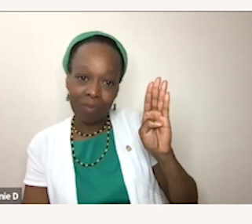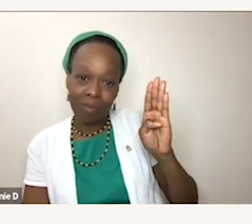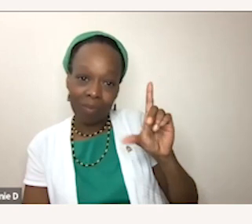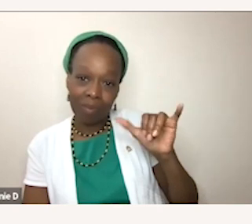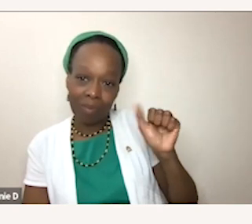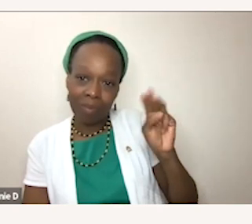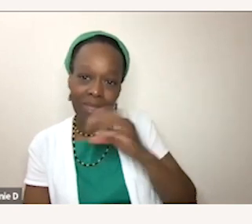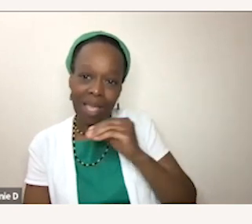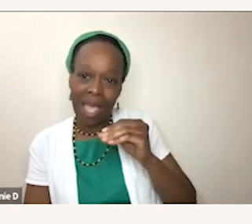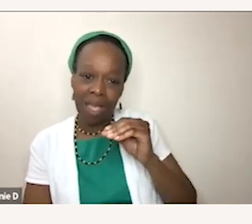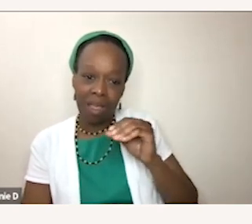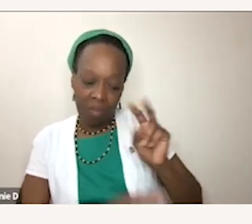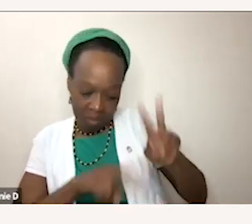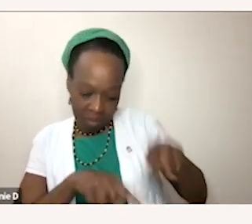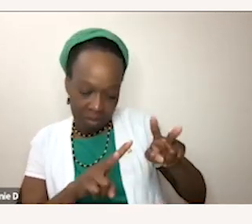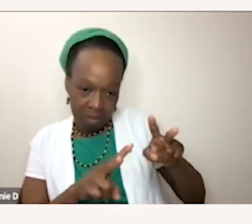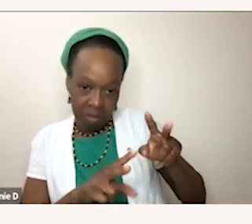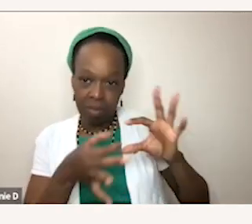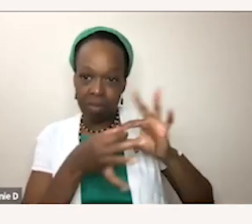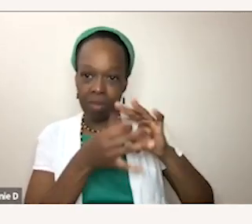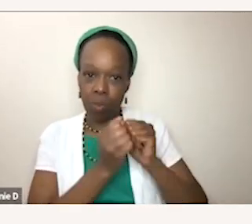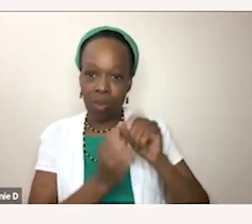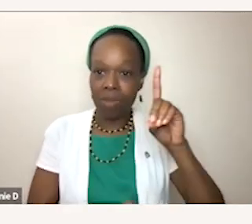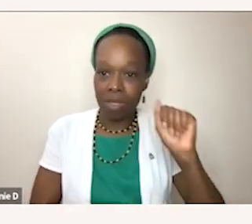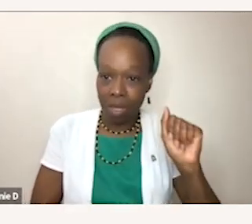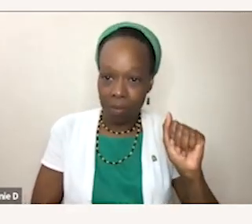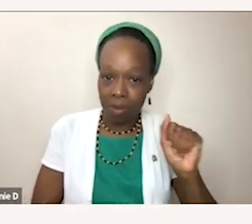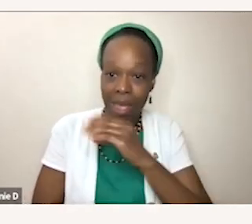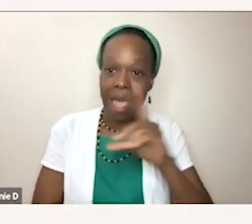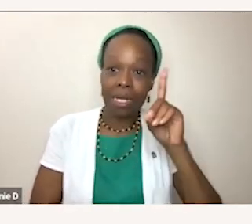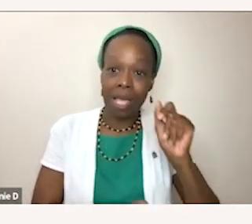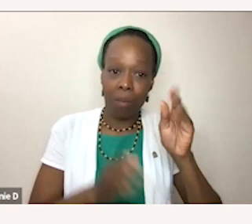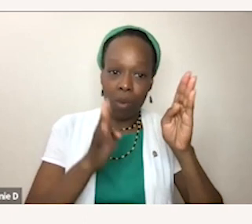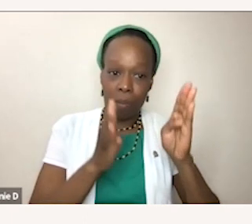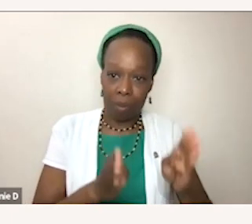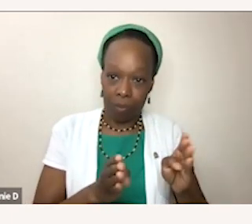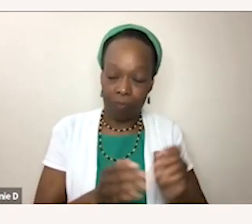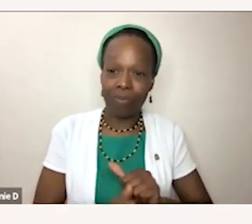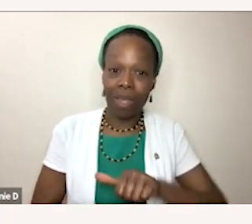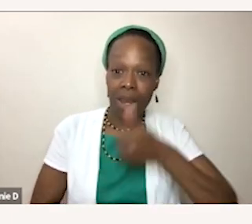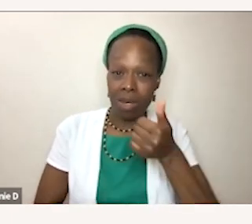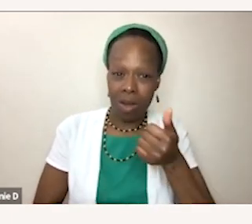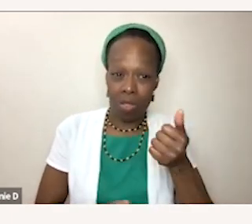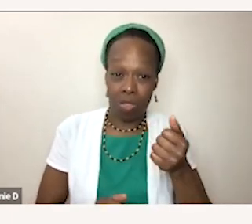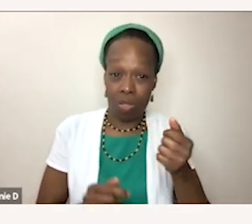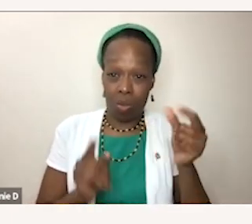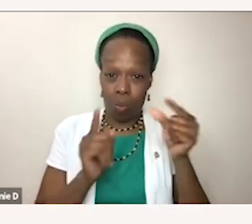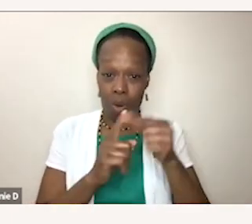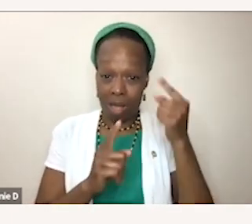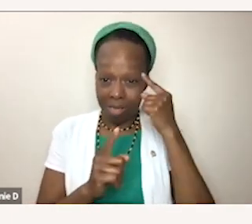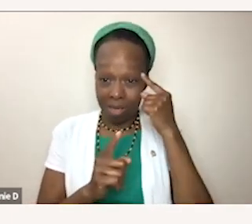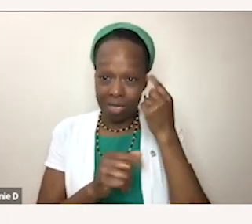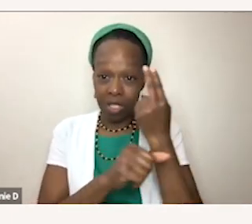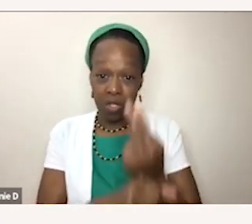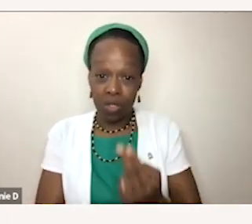surrounding disability and disabled people. And another one I think we should think about is the use of